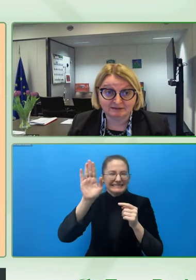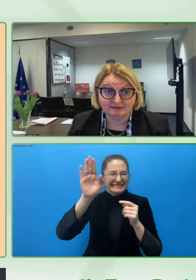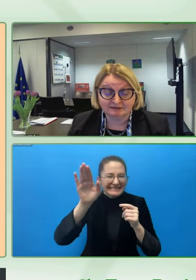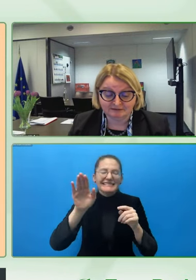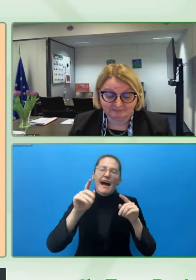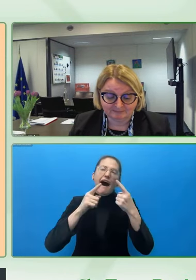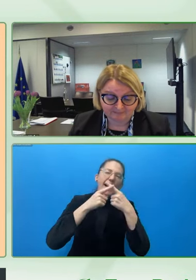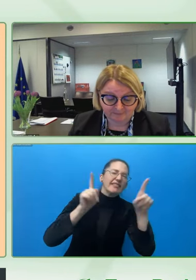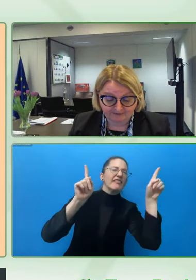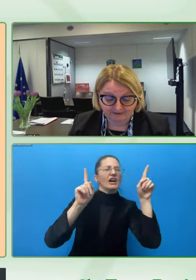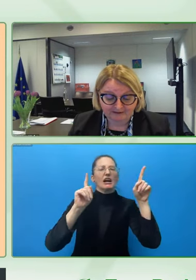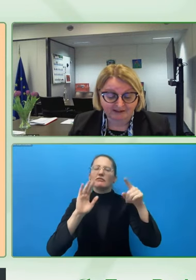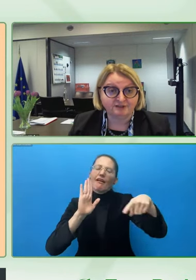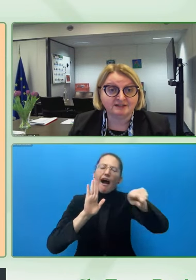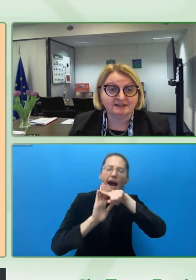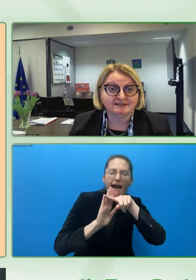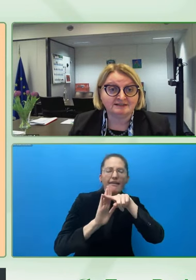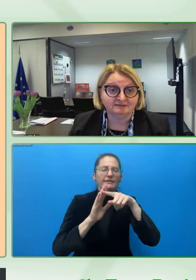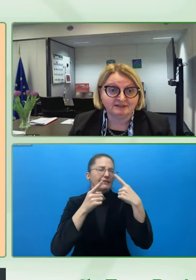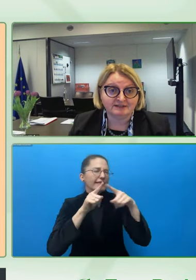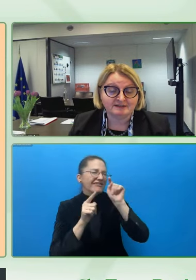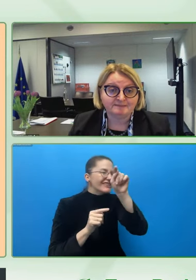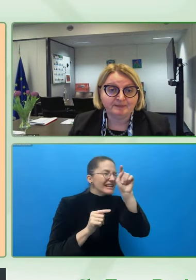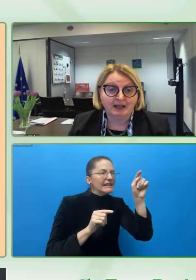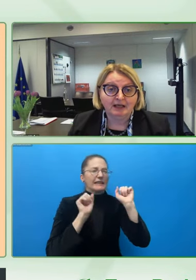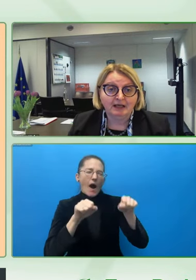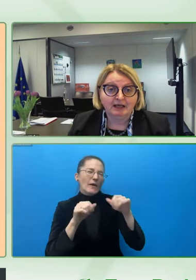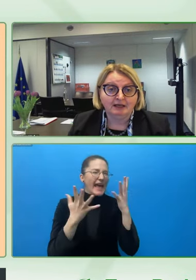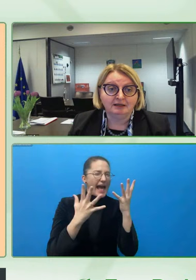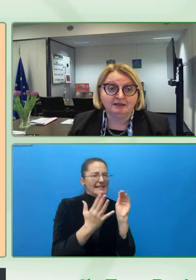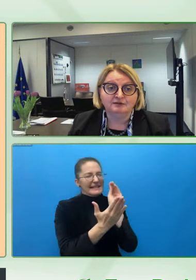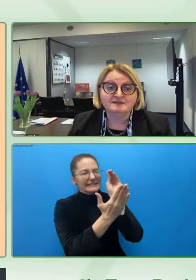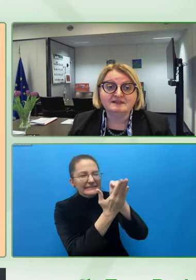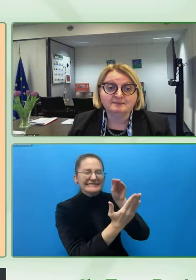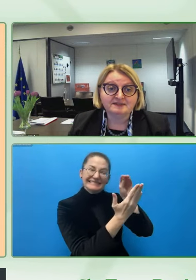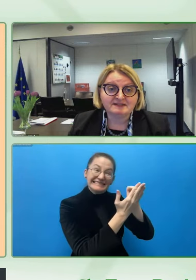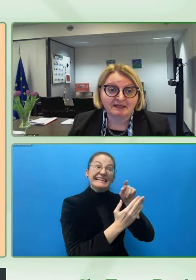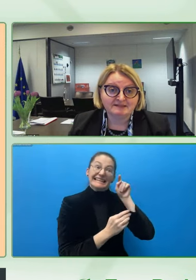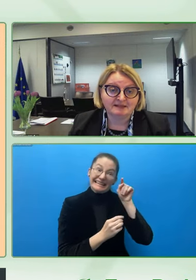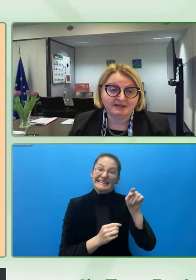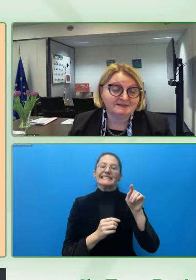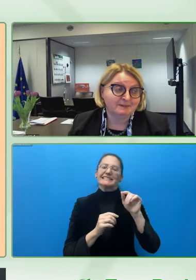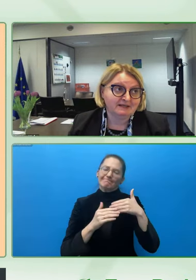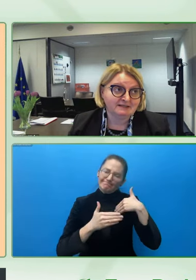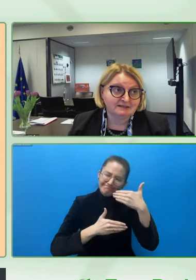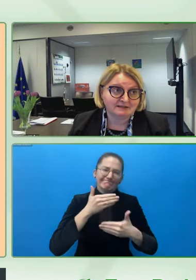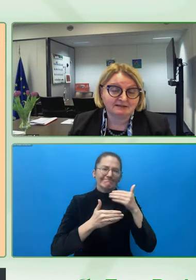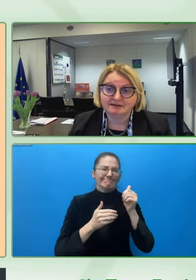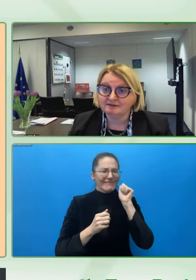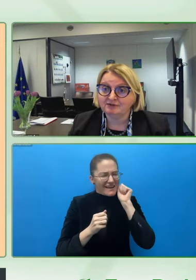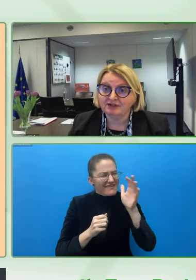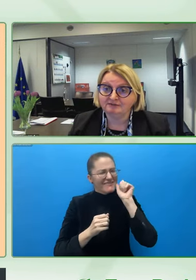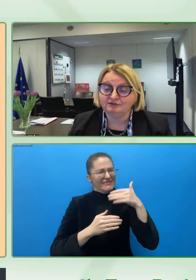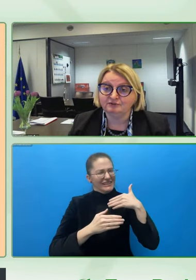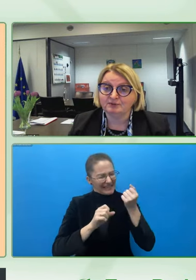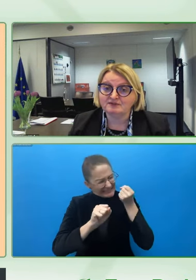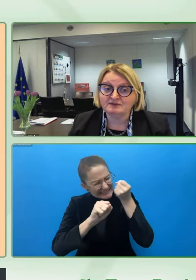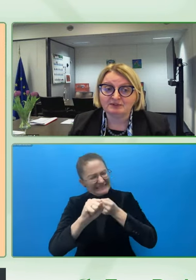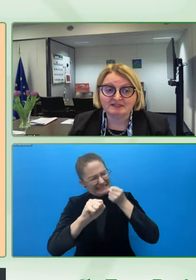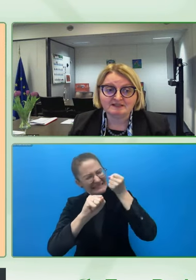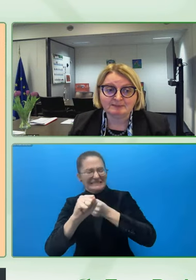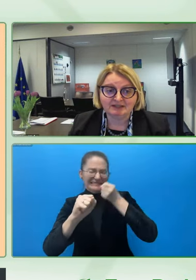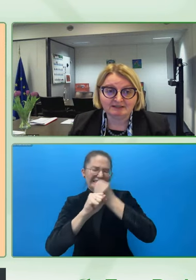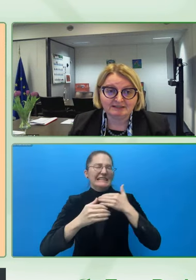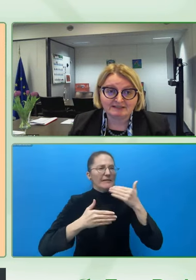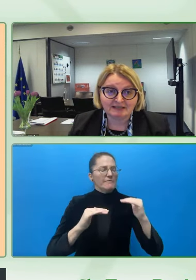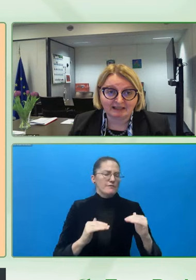in the everyday activities. On some aspects that are relevant for persons